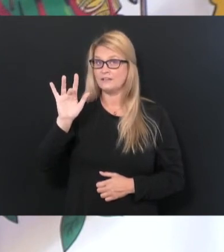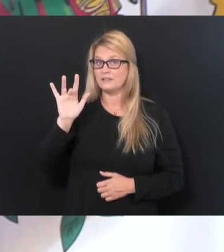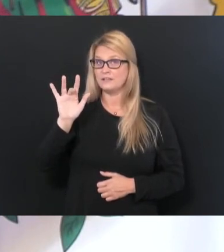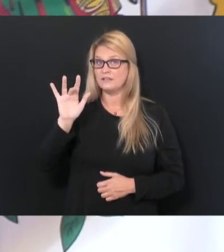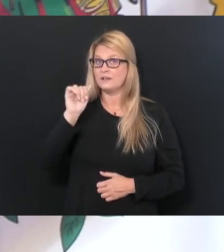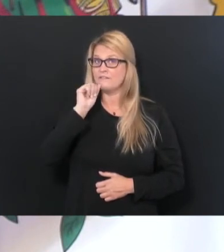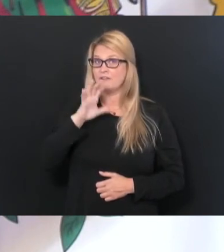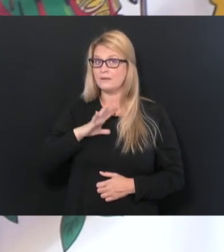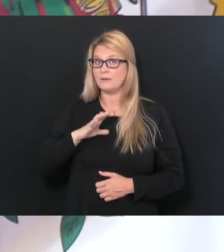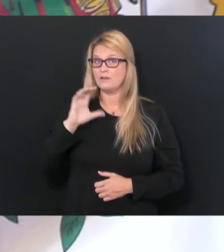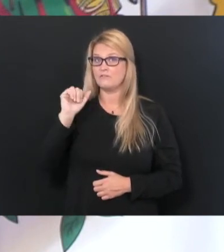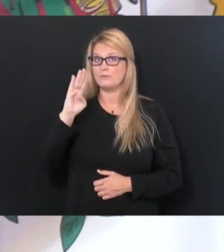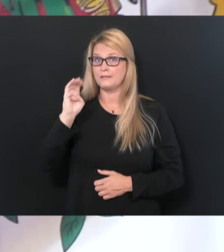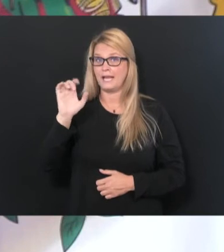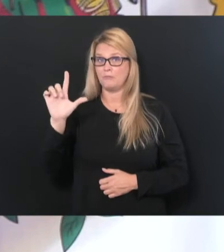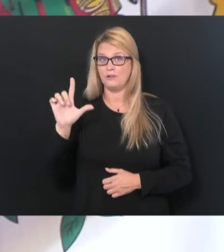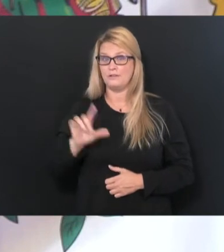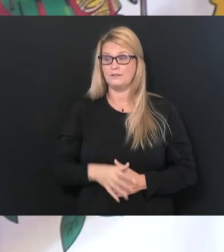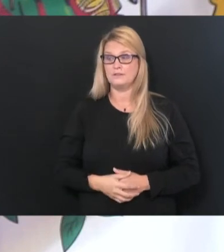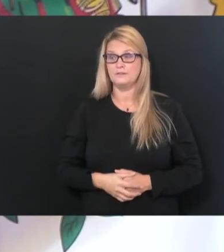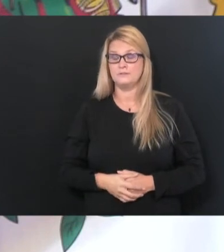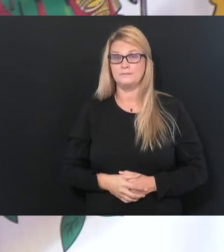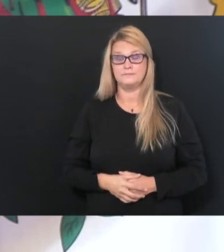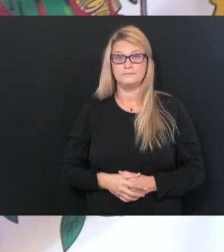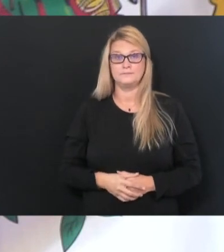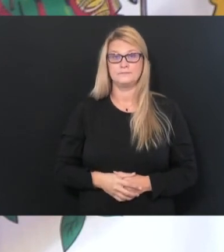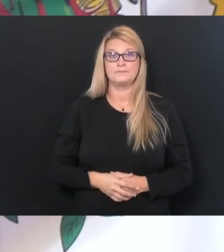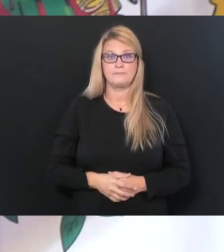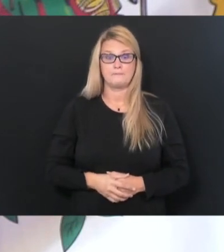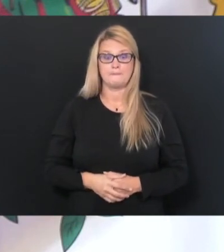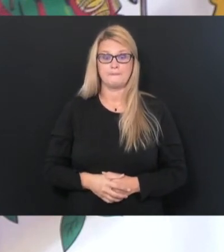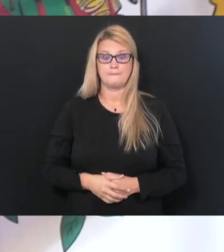25-year-old female from Cabell County.